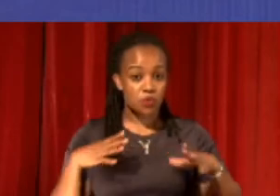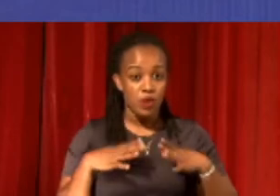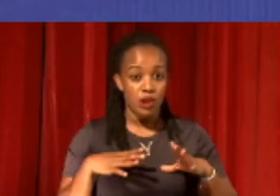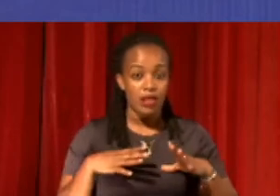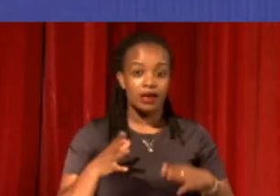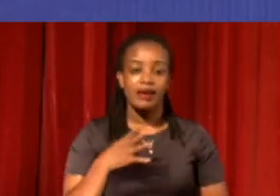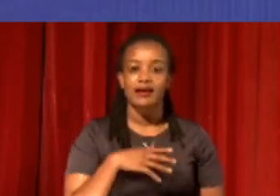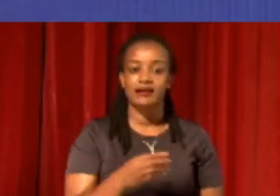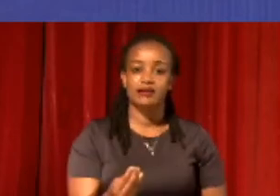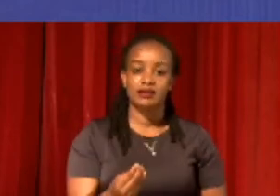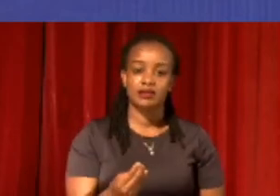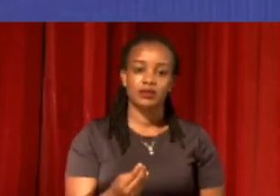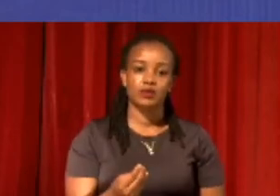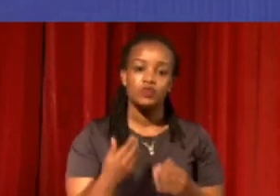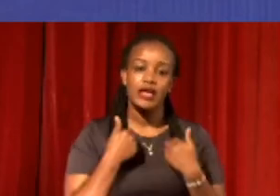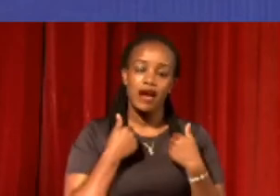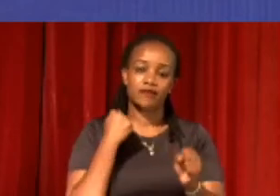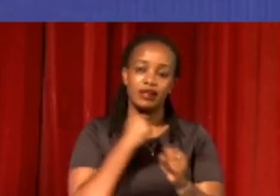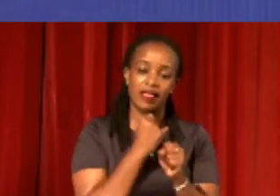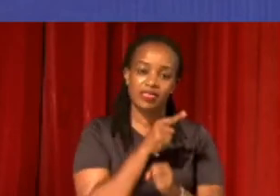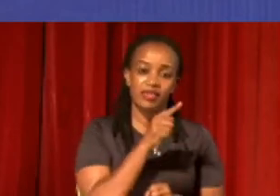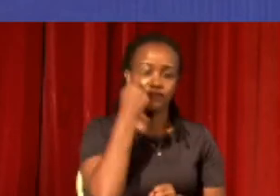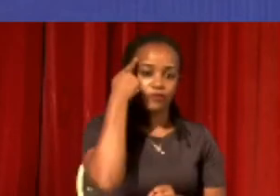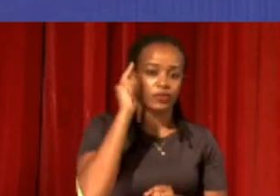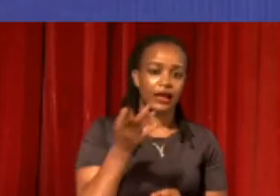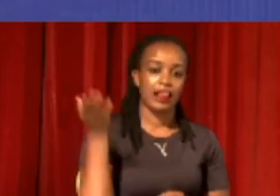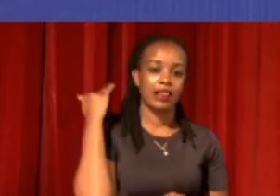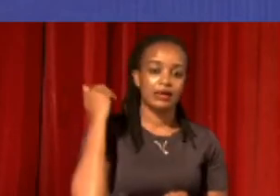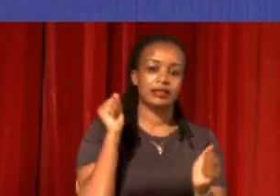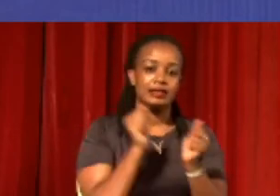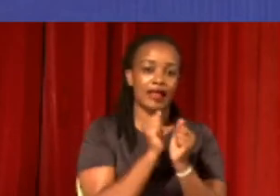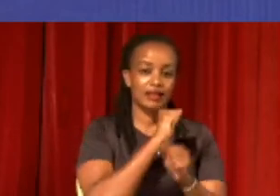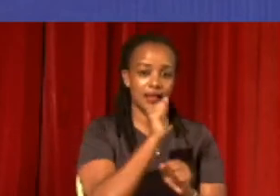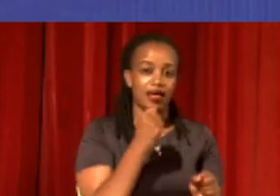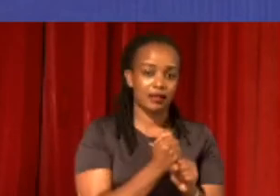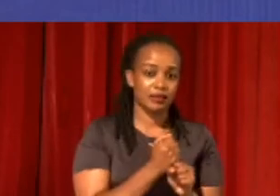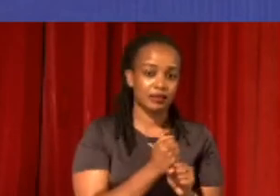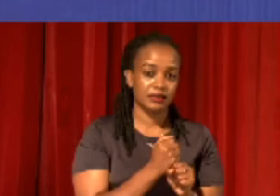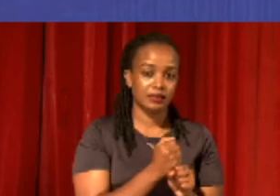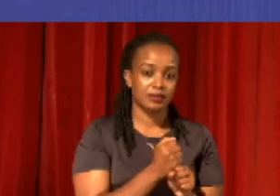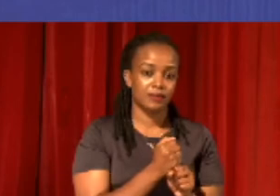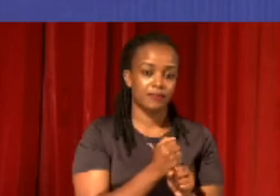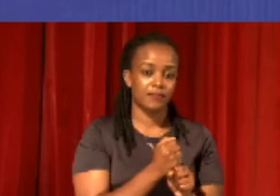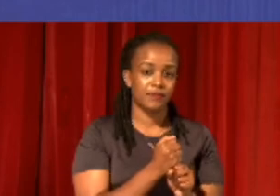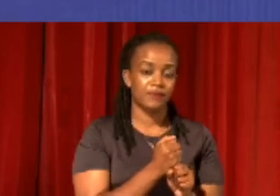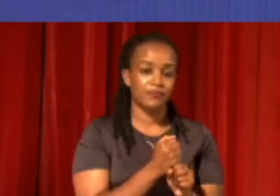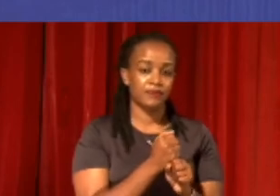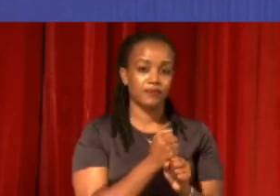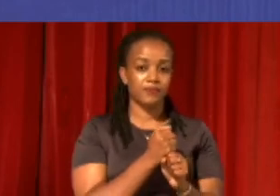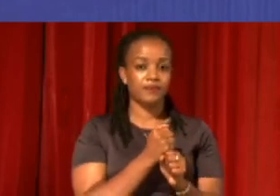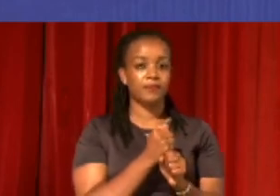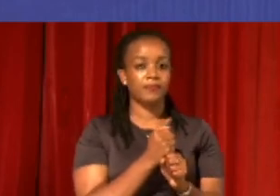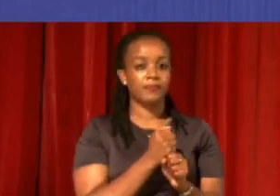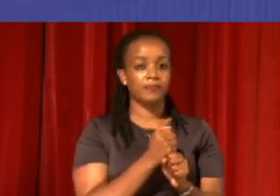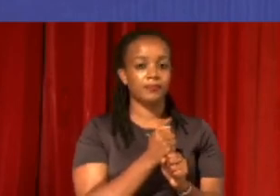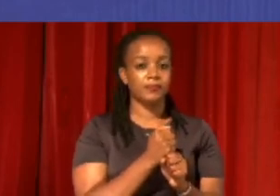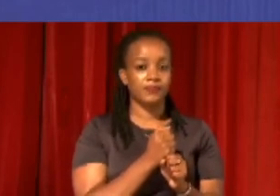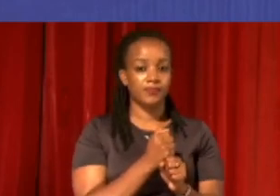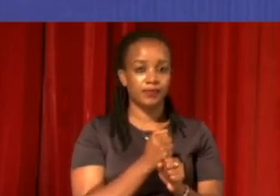So we've been doing this for the last 10 years, and we are still going strong on it. We've diversified also in the element of